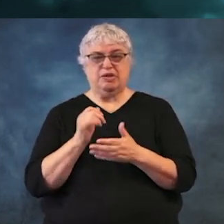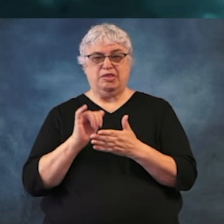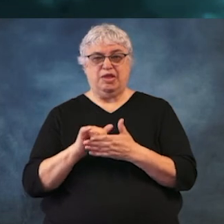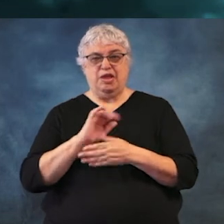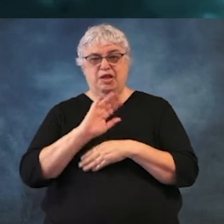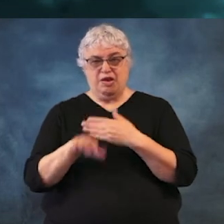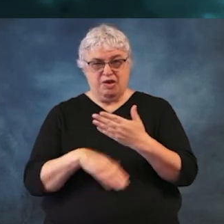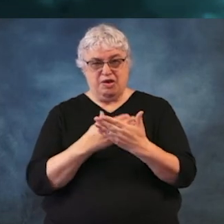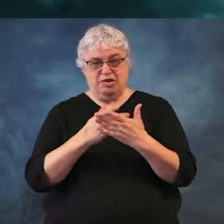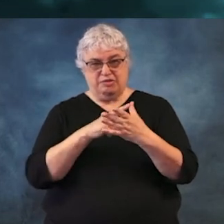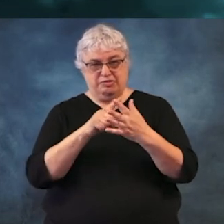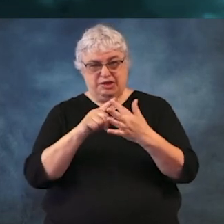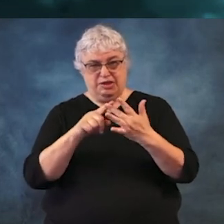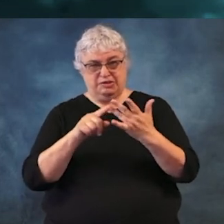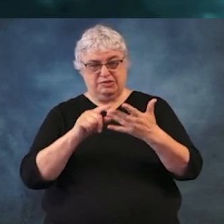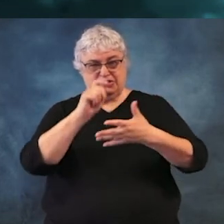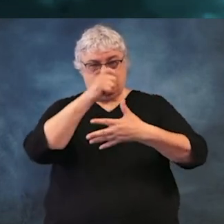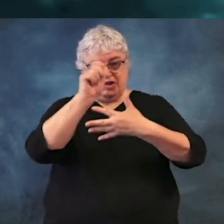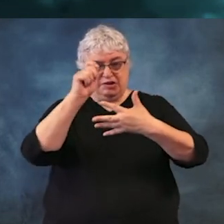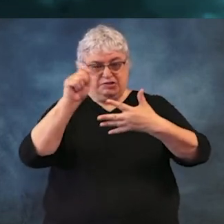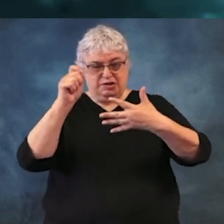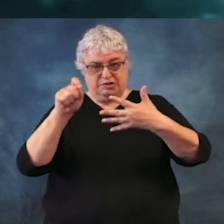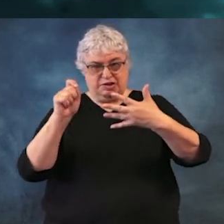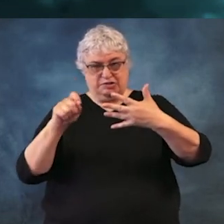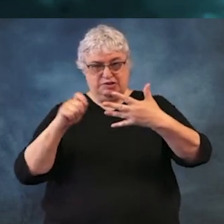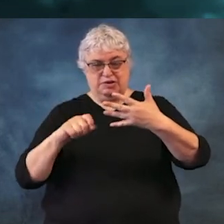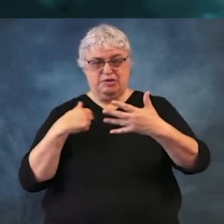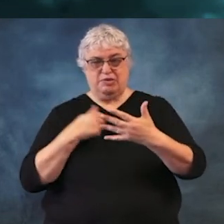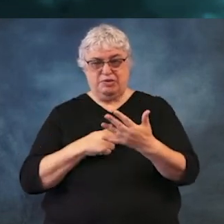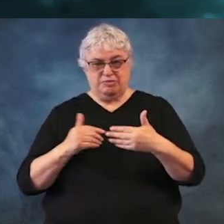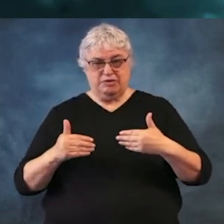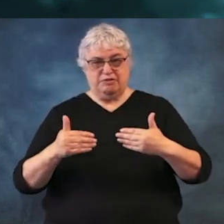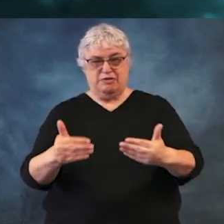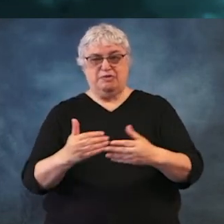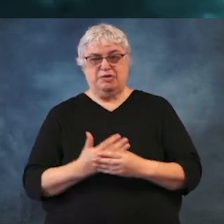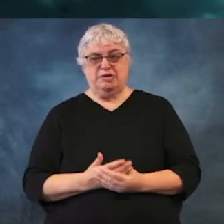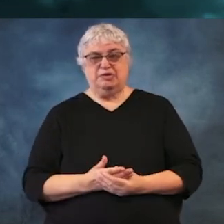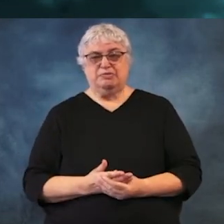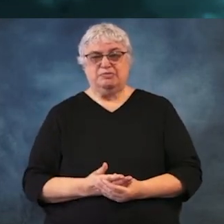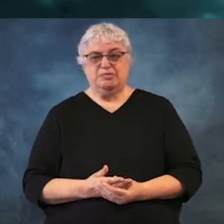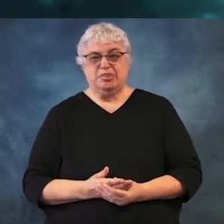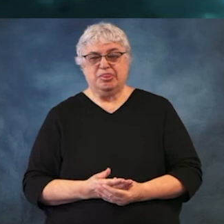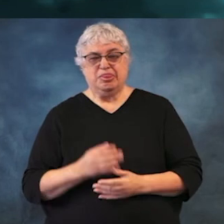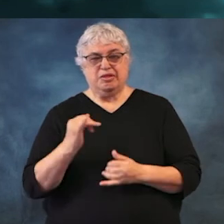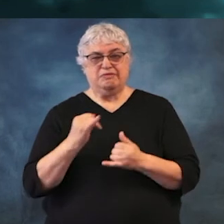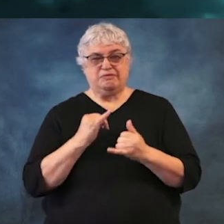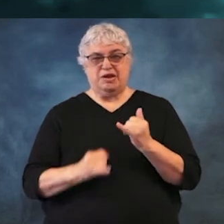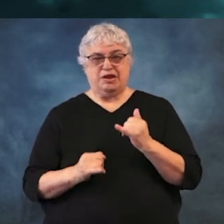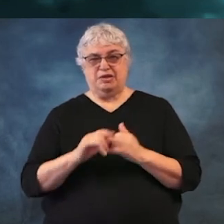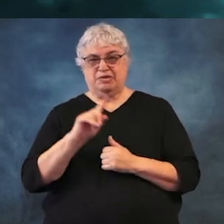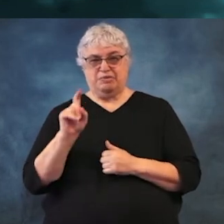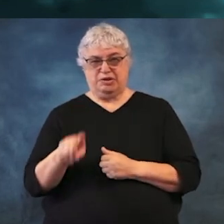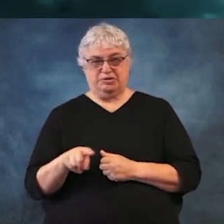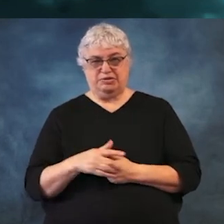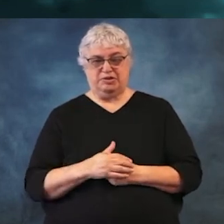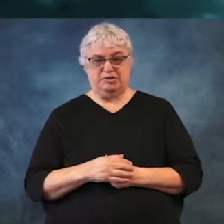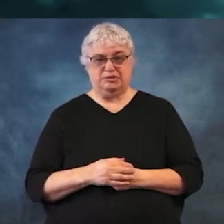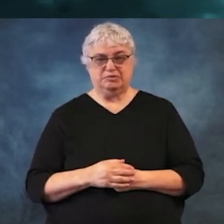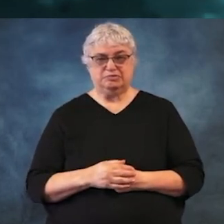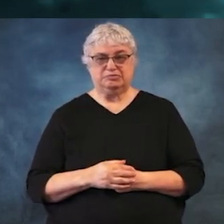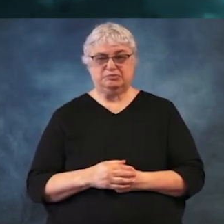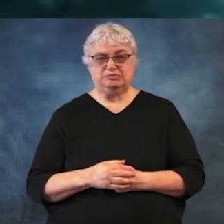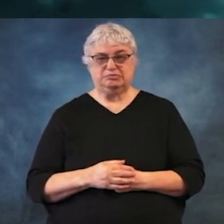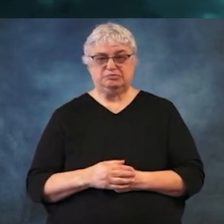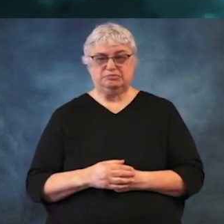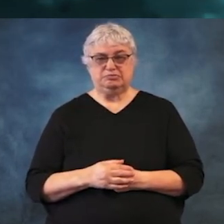that all of these needs are met as we move forward. The final question that I have for you